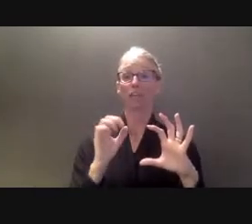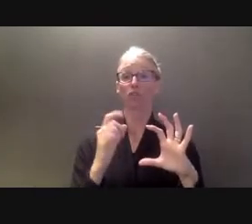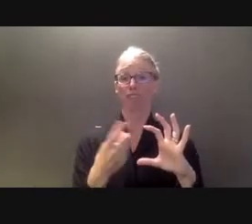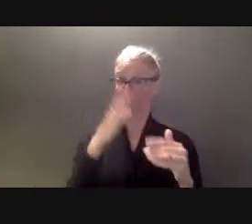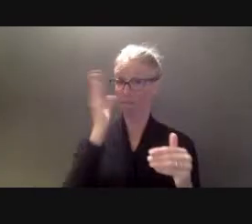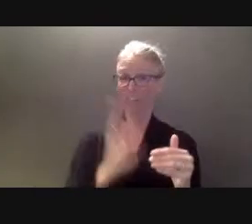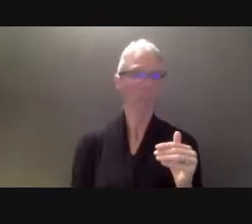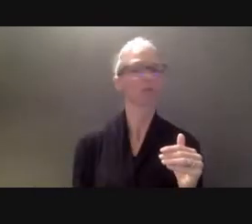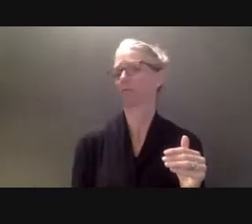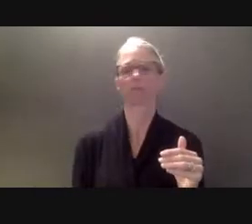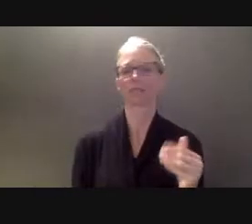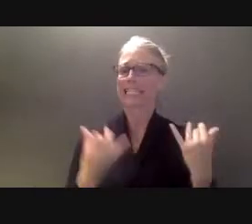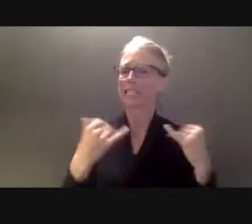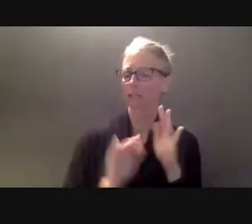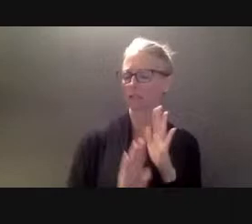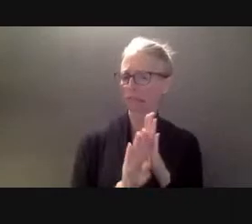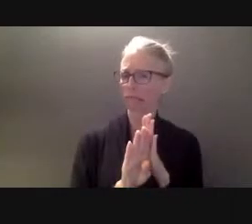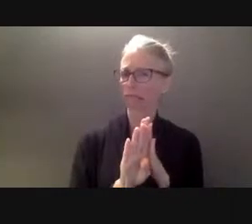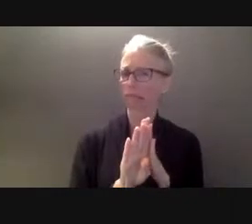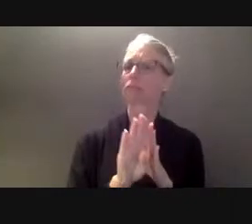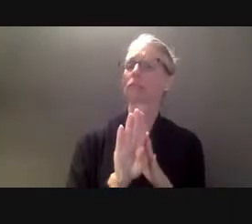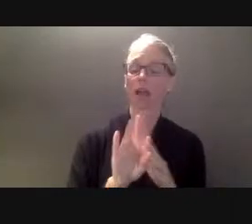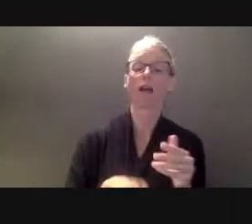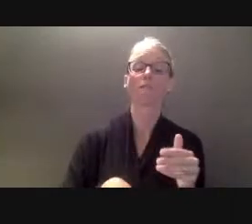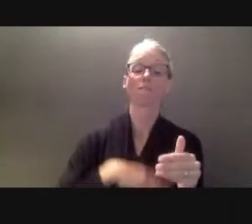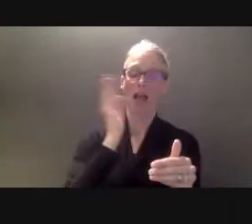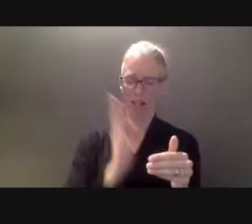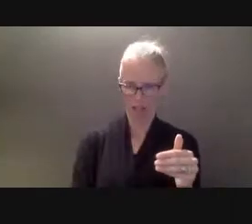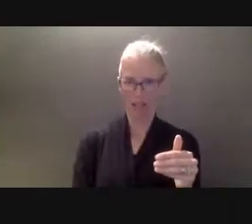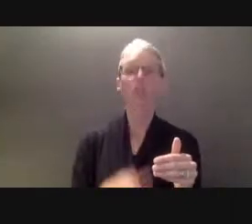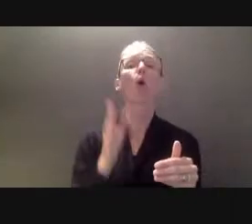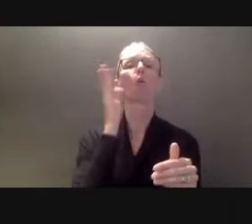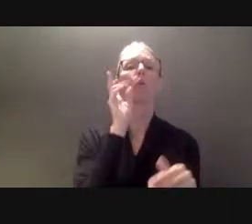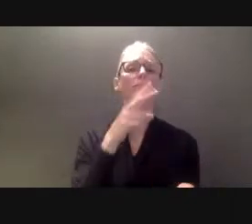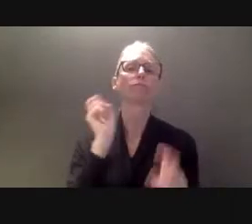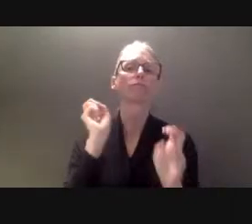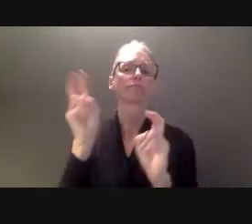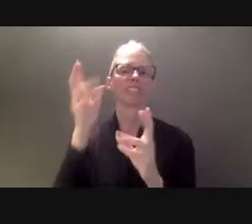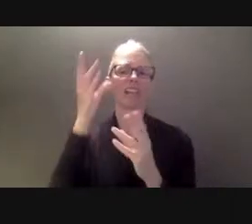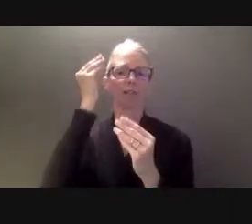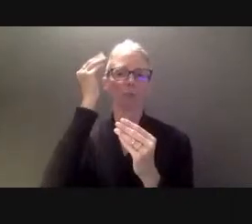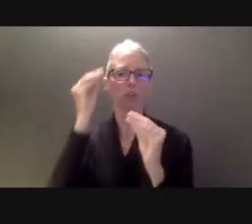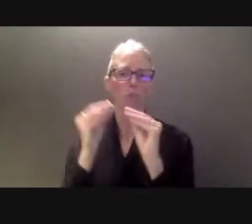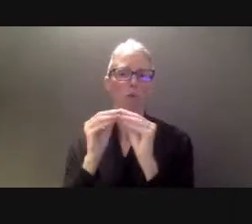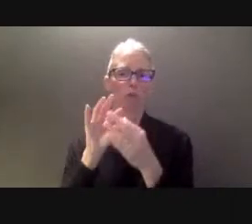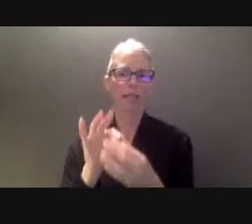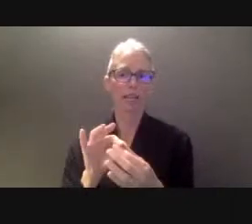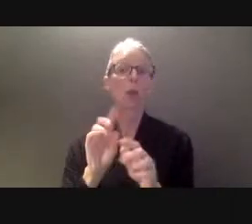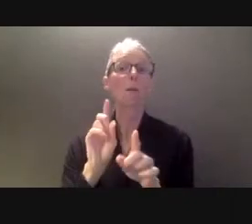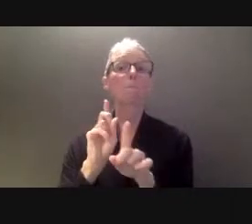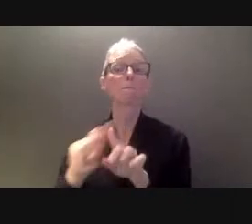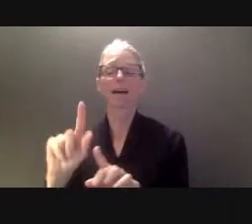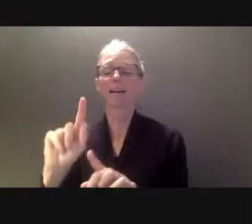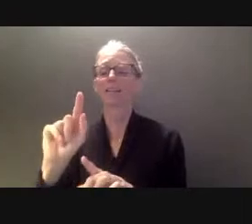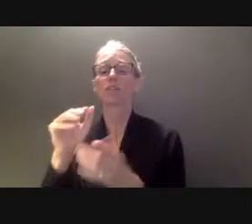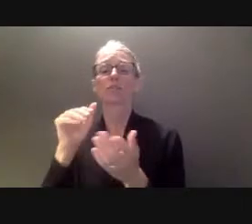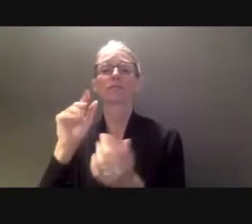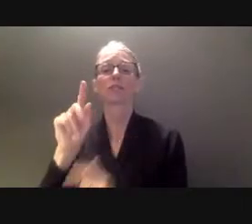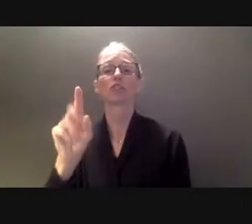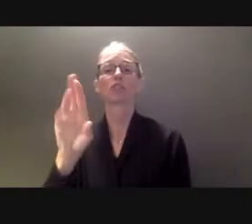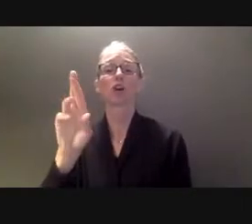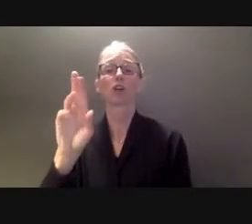finalized, we'll have more information to share about that, but we can at least send the link to the presentation to kind of give more background information